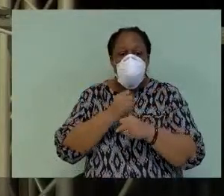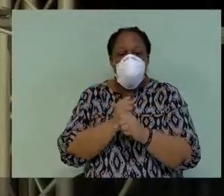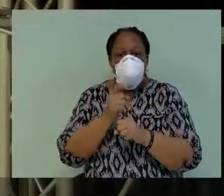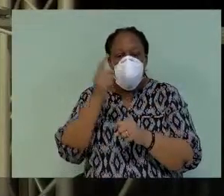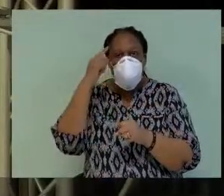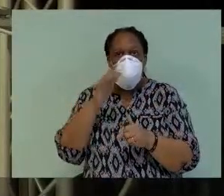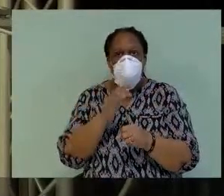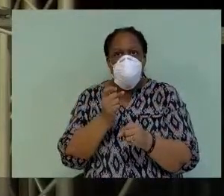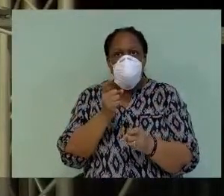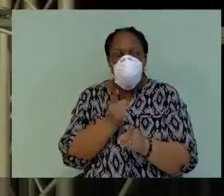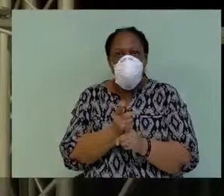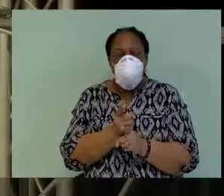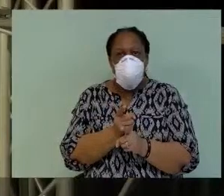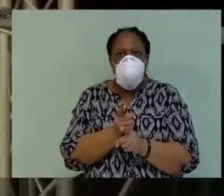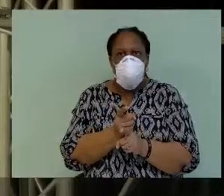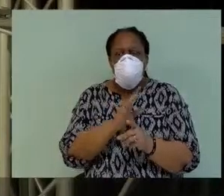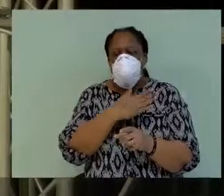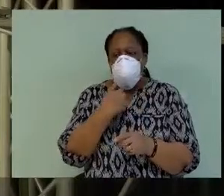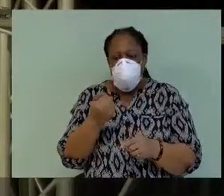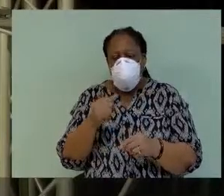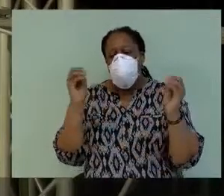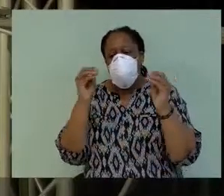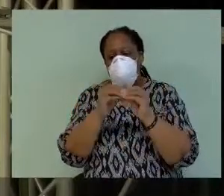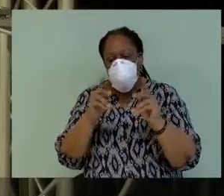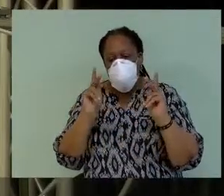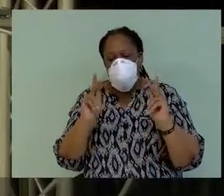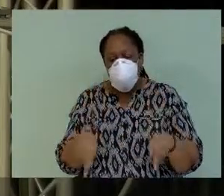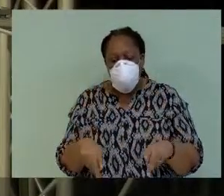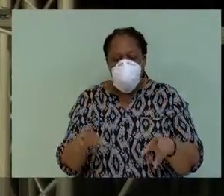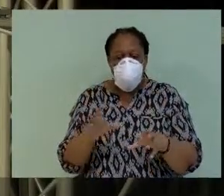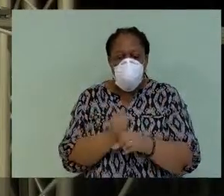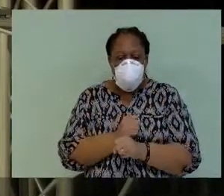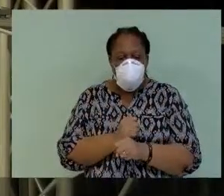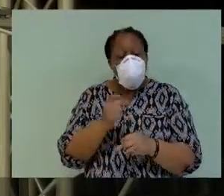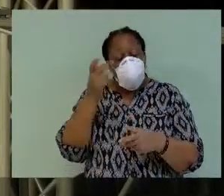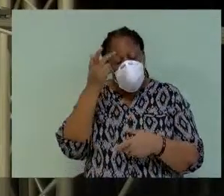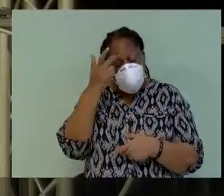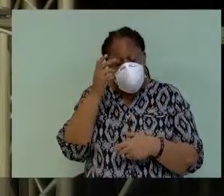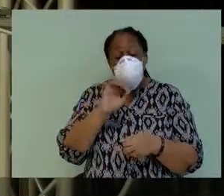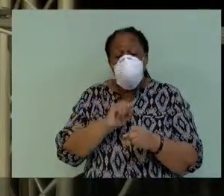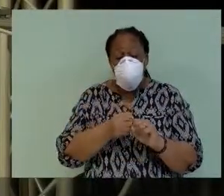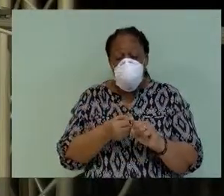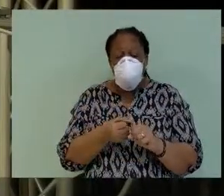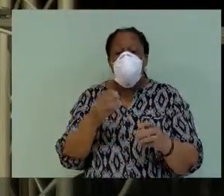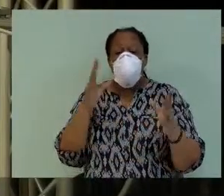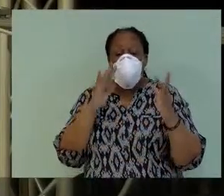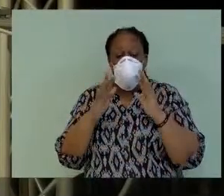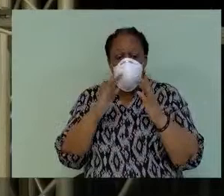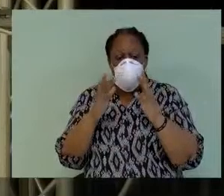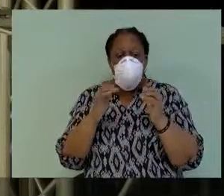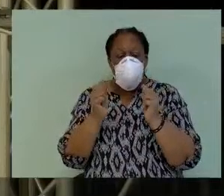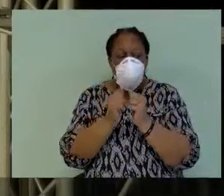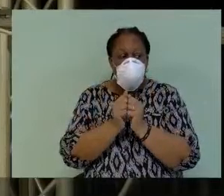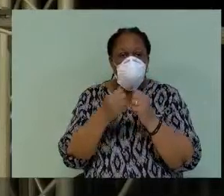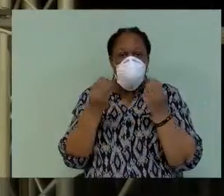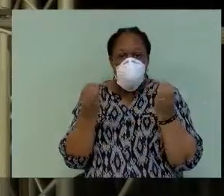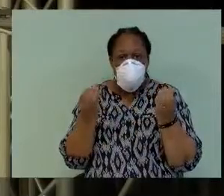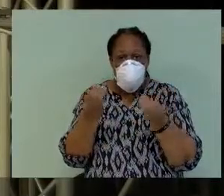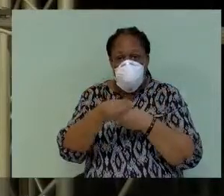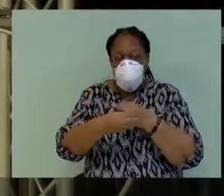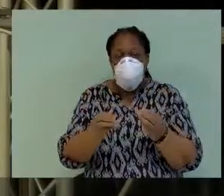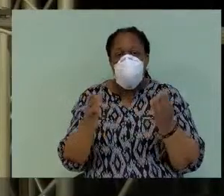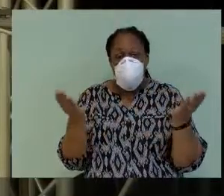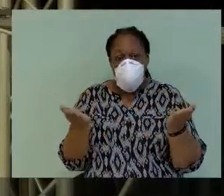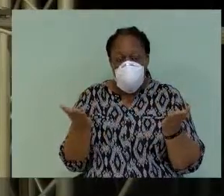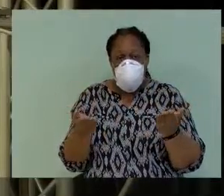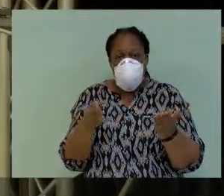have discussions with the NEOC committee and also knowledgeable resources in